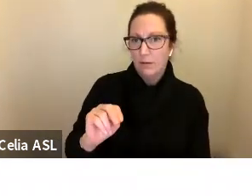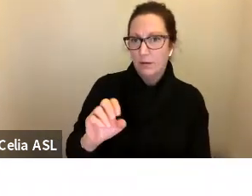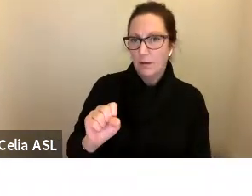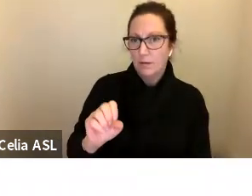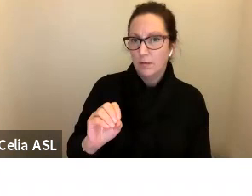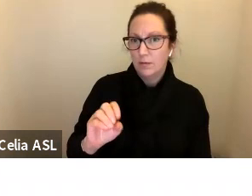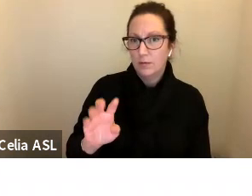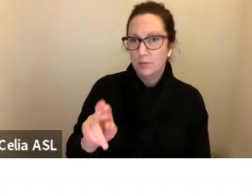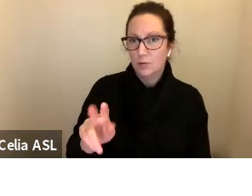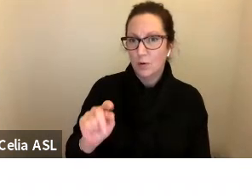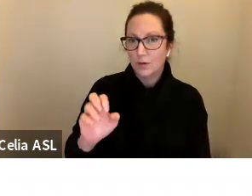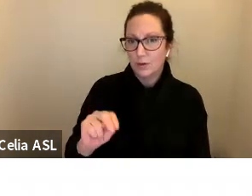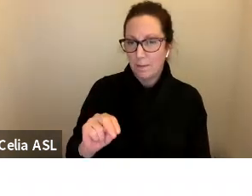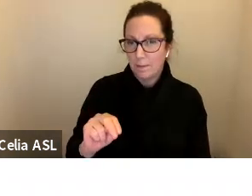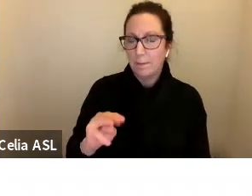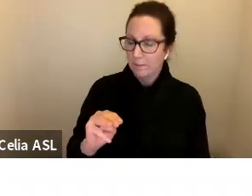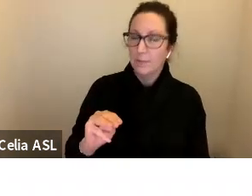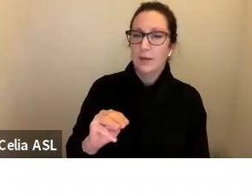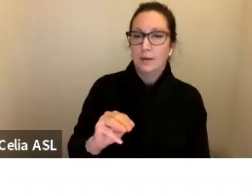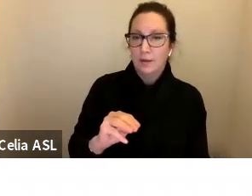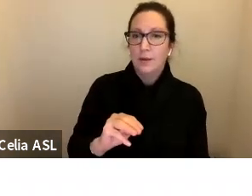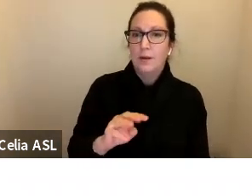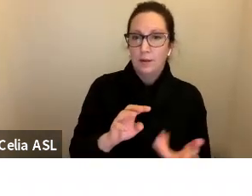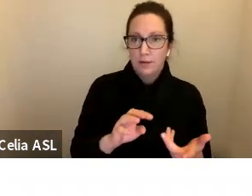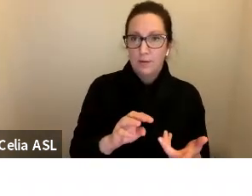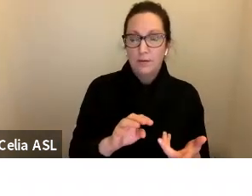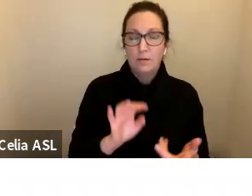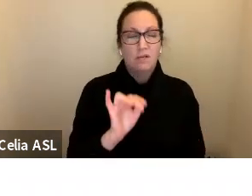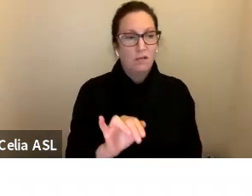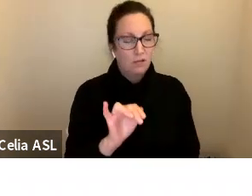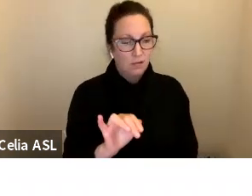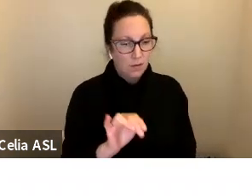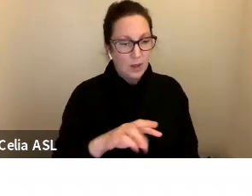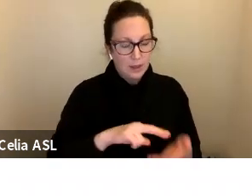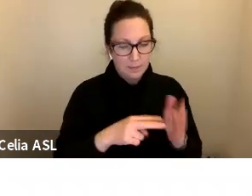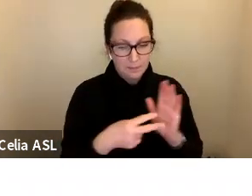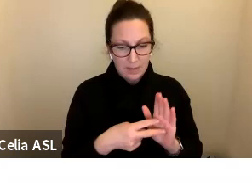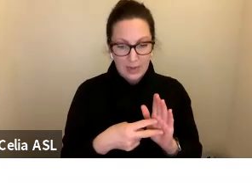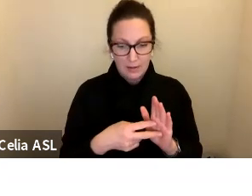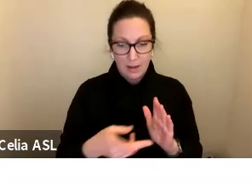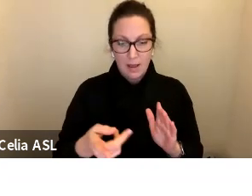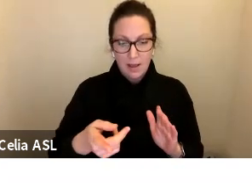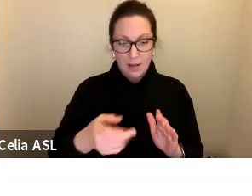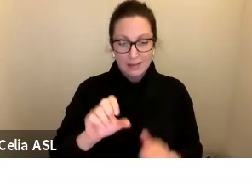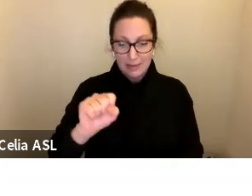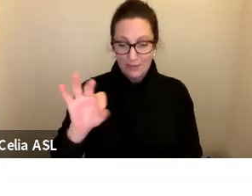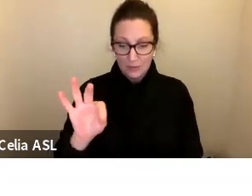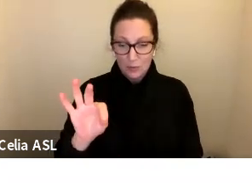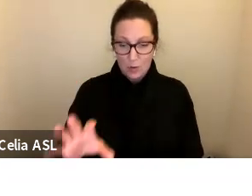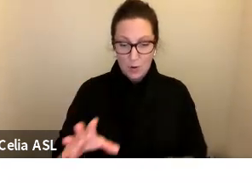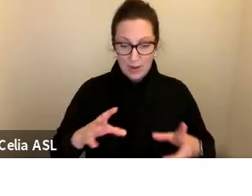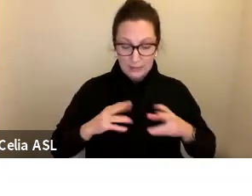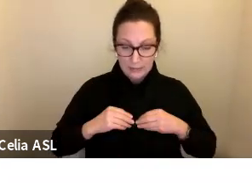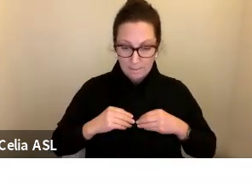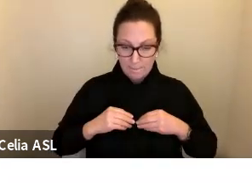test. So it is, so they take either scores from